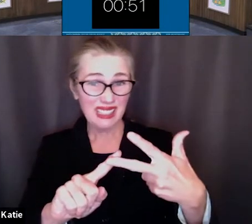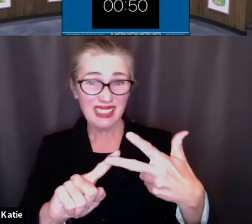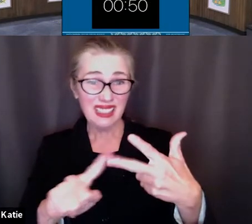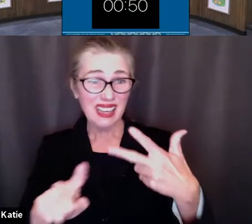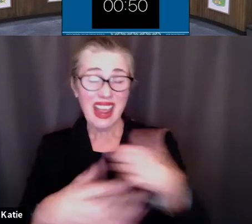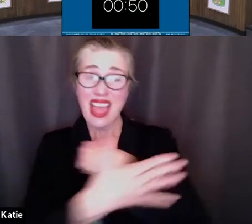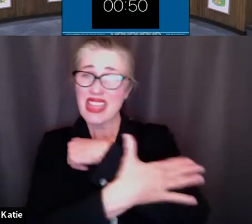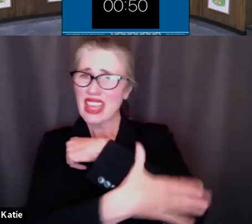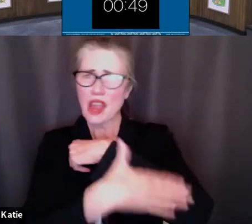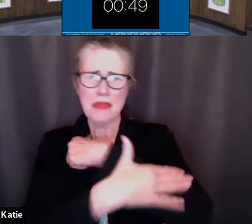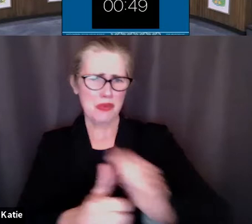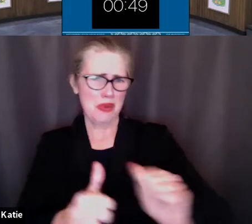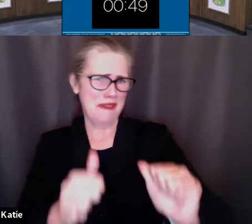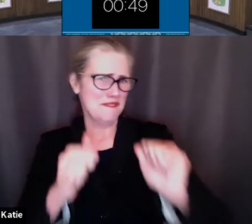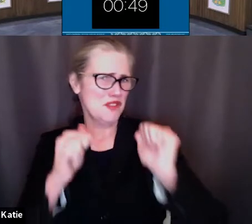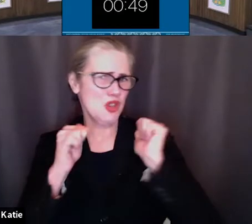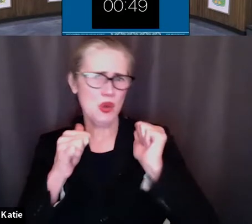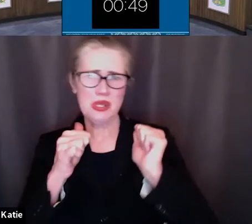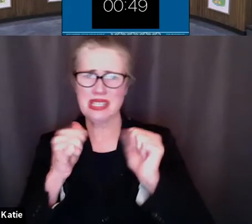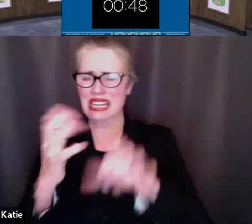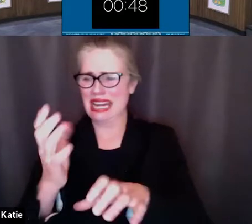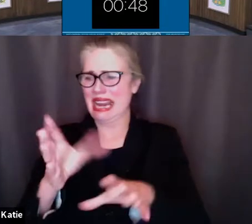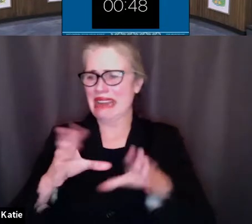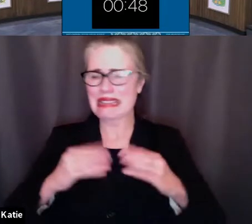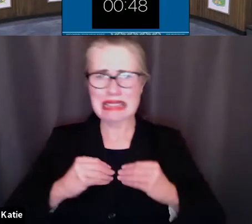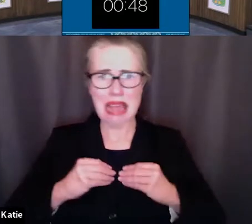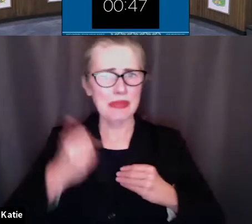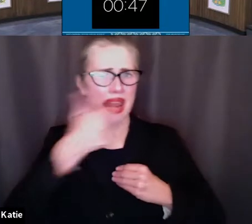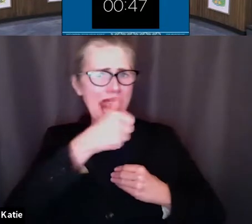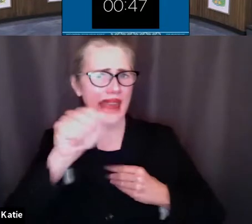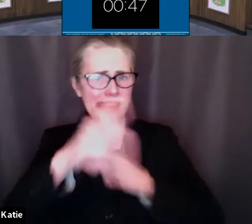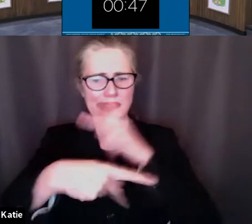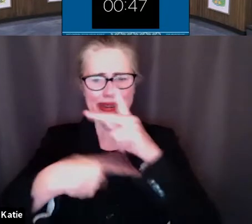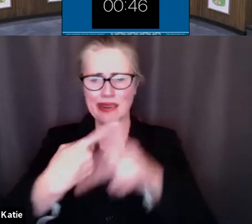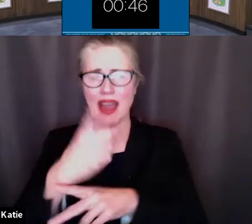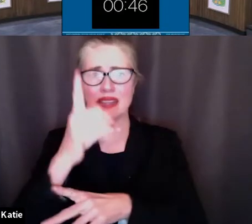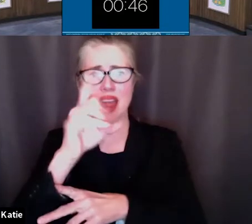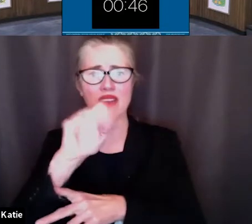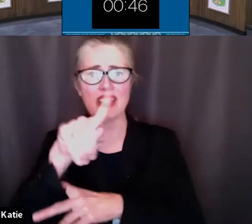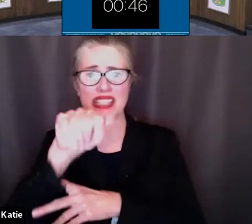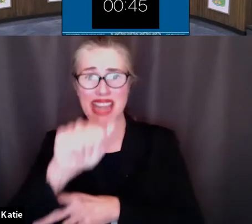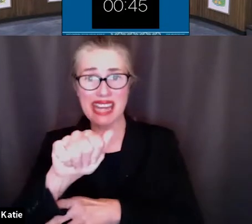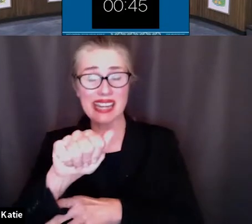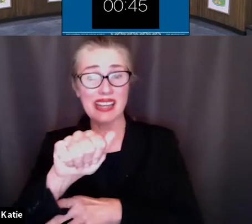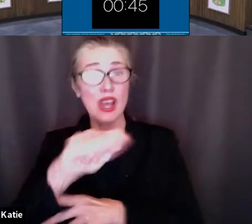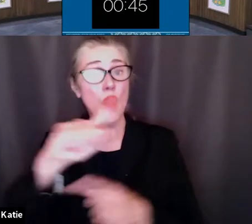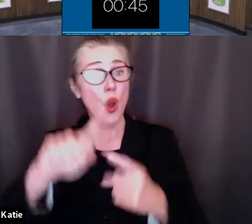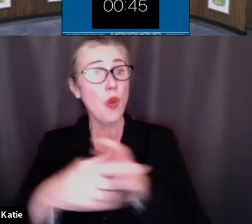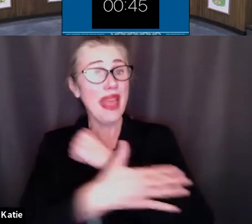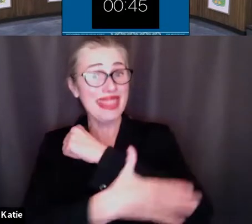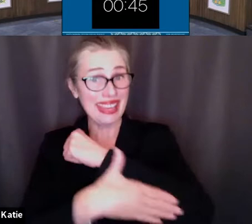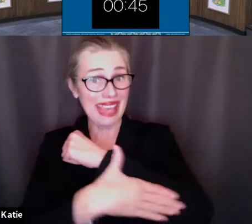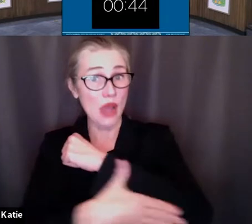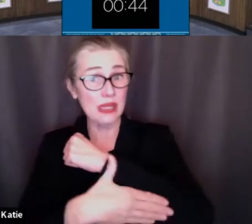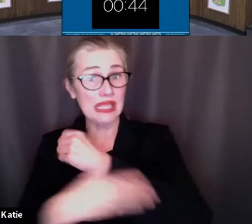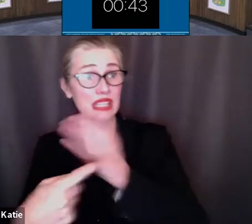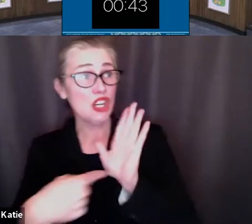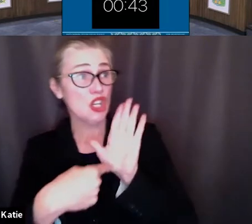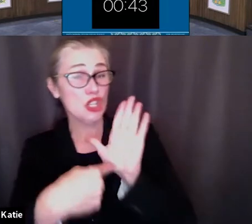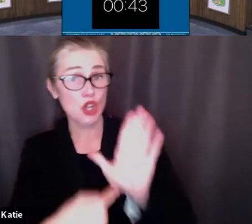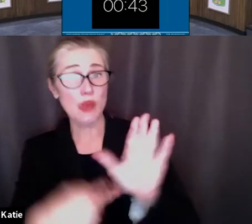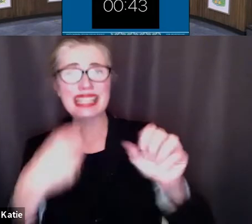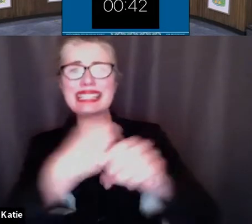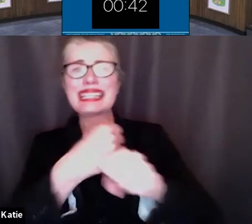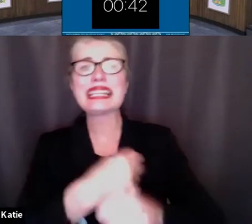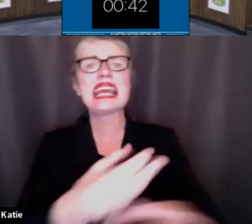requests for data every time the county comes out with statistics they will not provide us